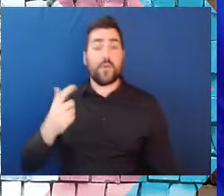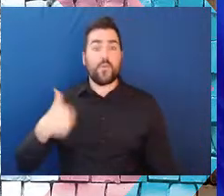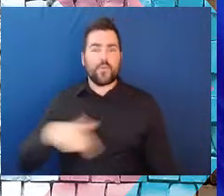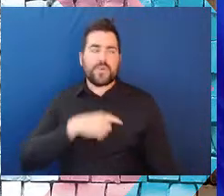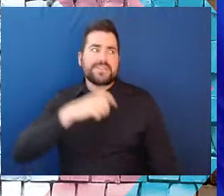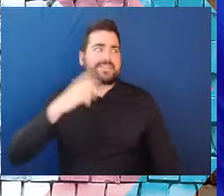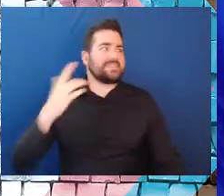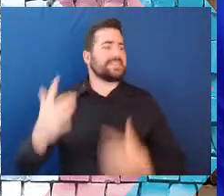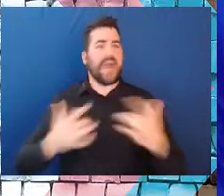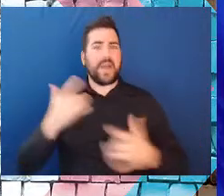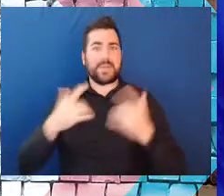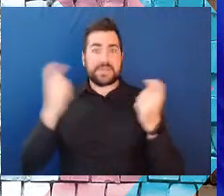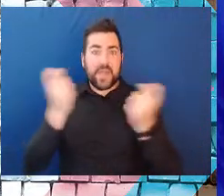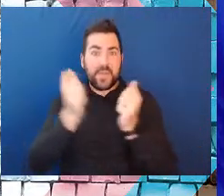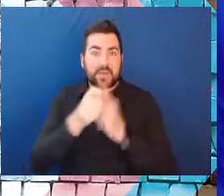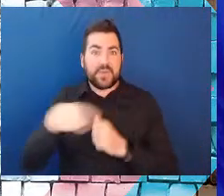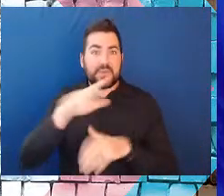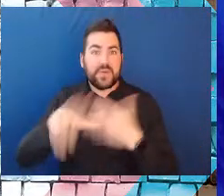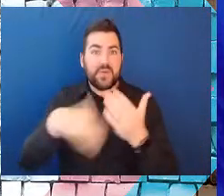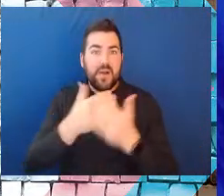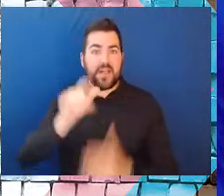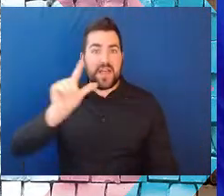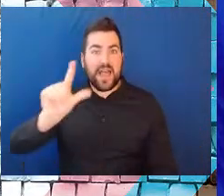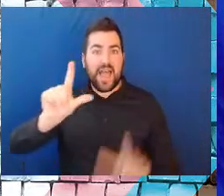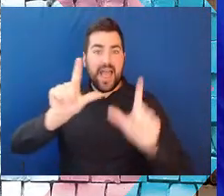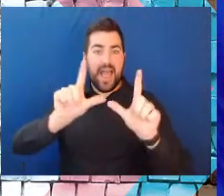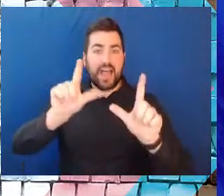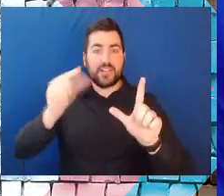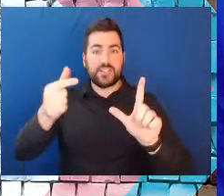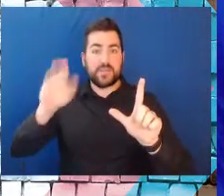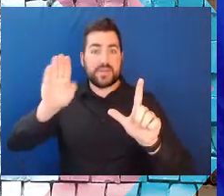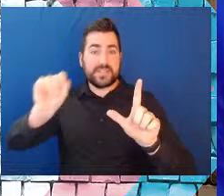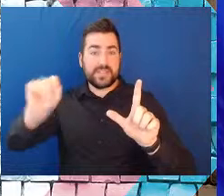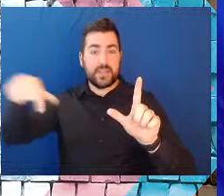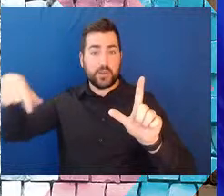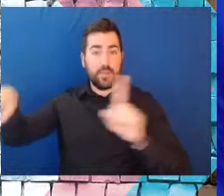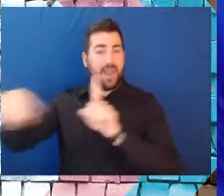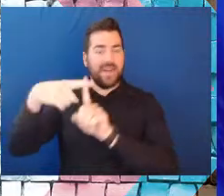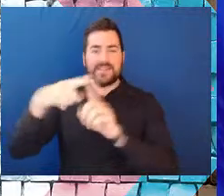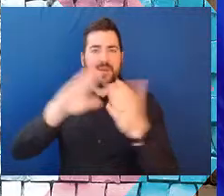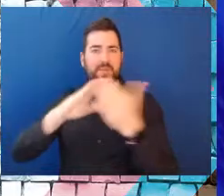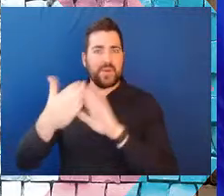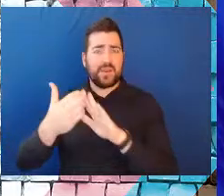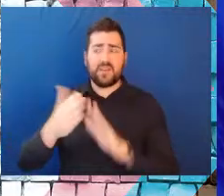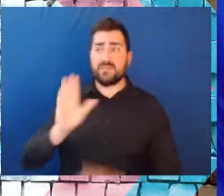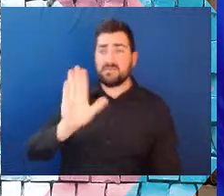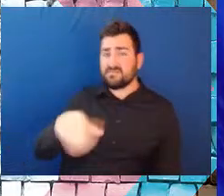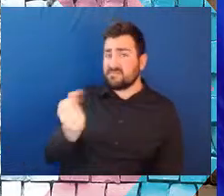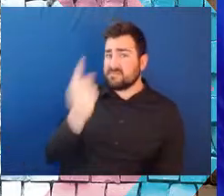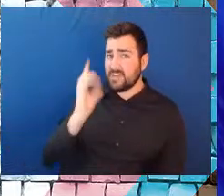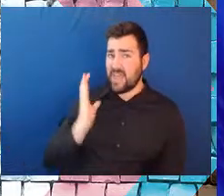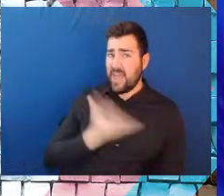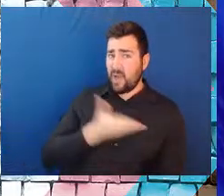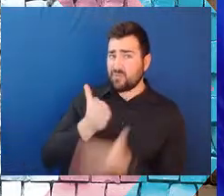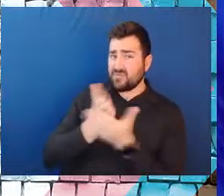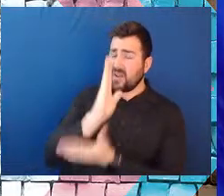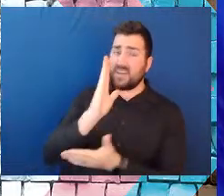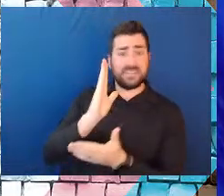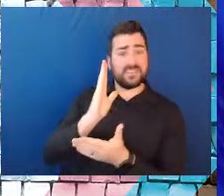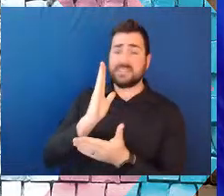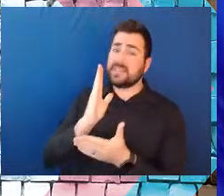plus family this weekend. Our rights are on the line this November, especially for our Black and Brown family members. We